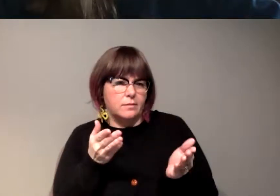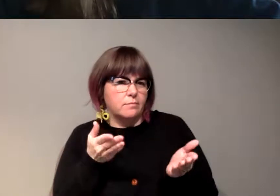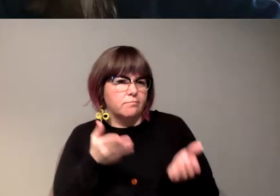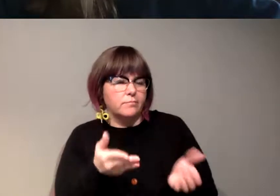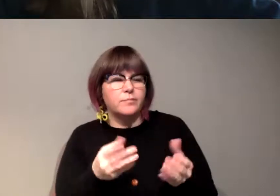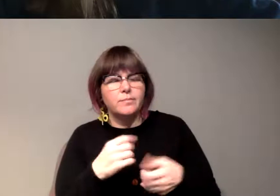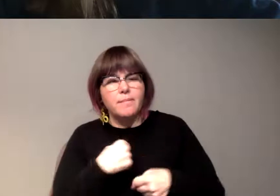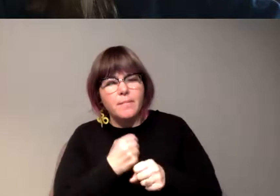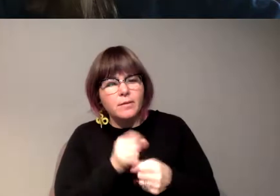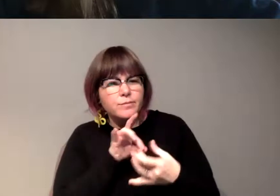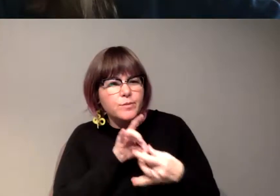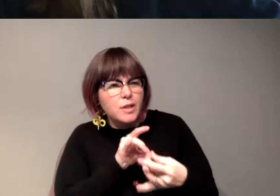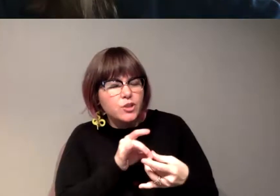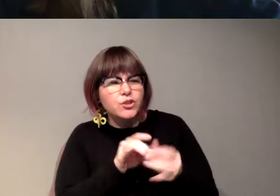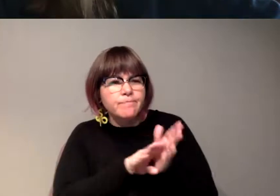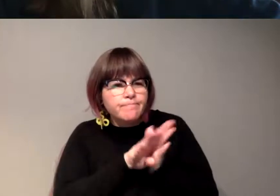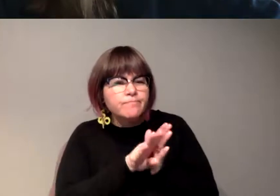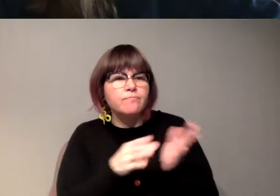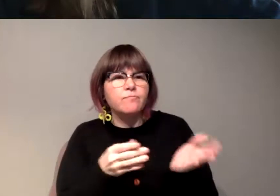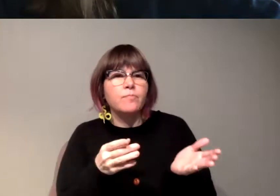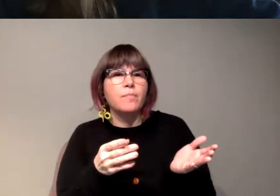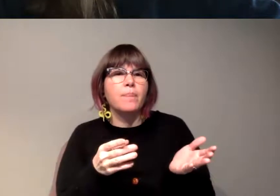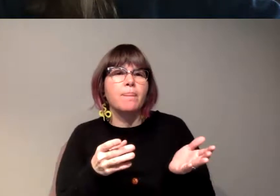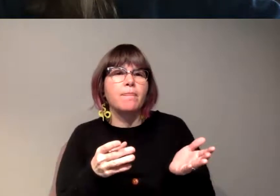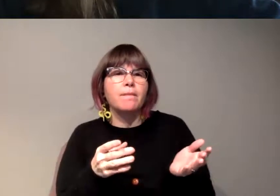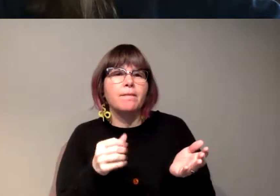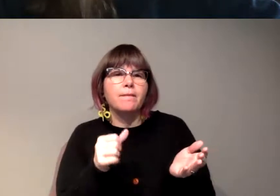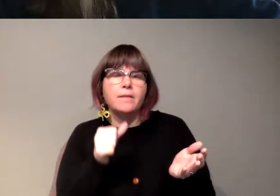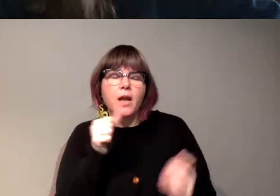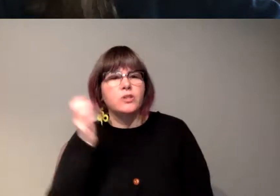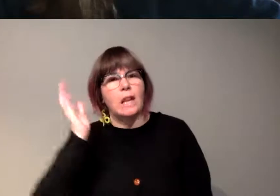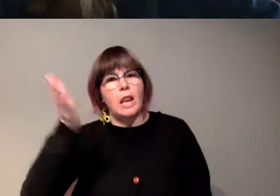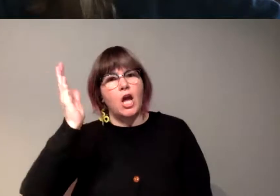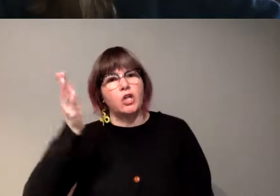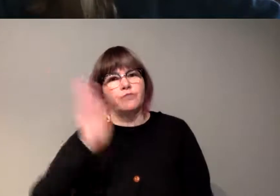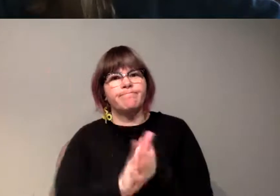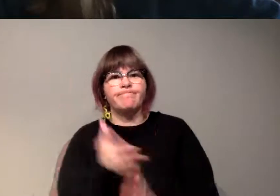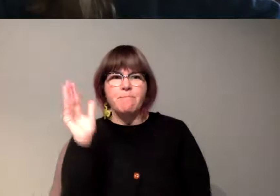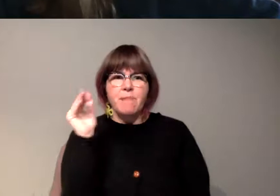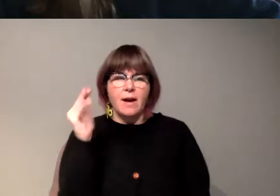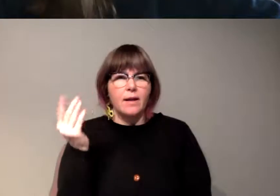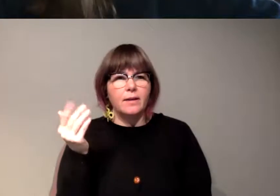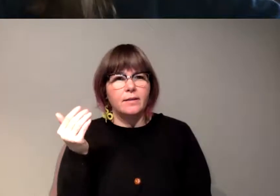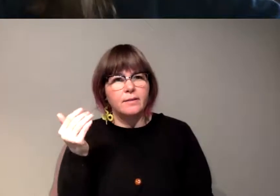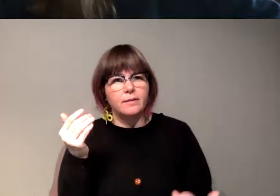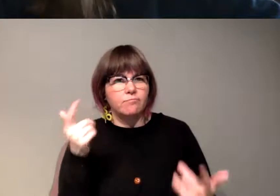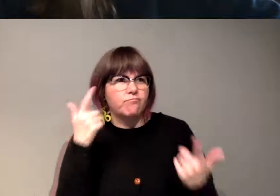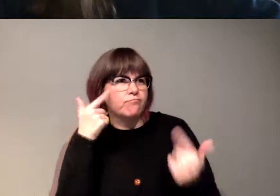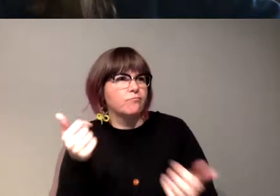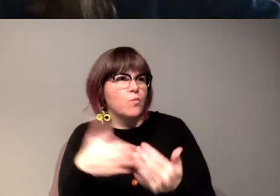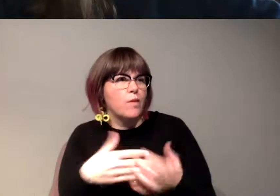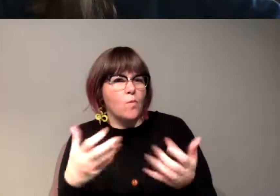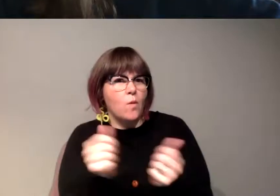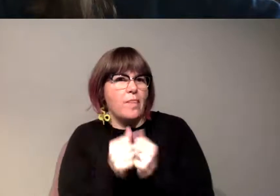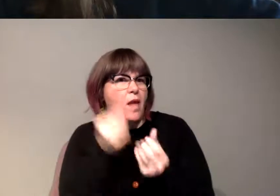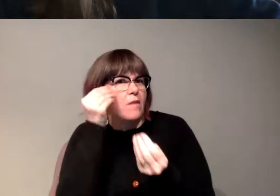form relationships that you don't just give a lecture and then say, bye folks, do with that what you want. So the